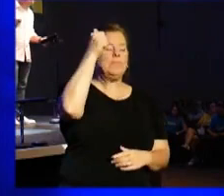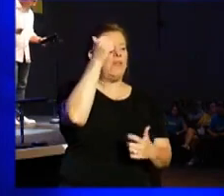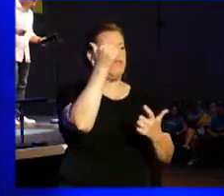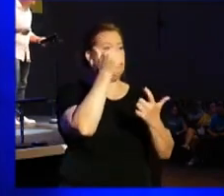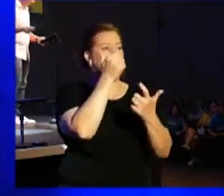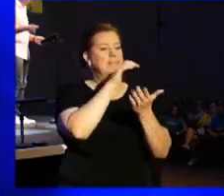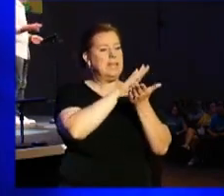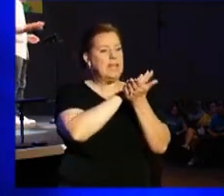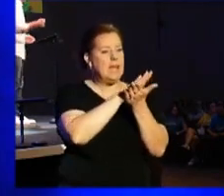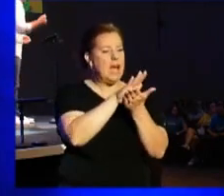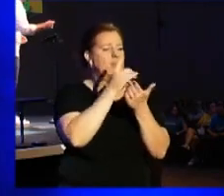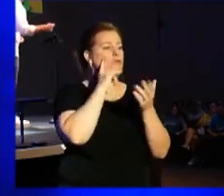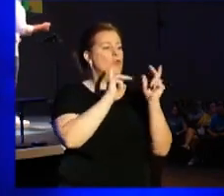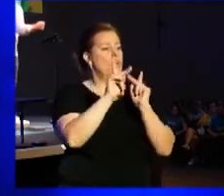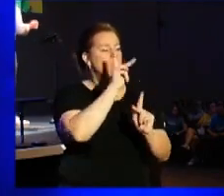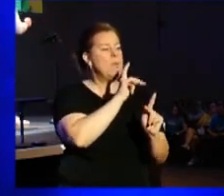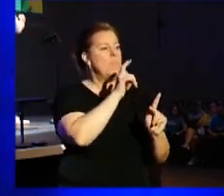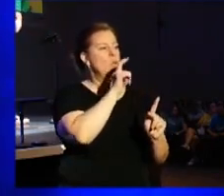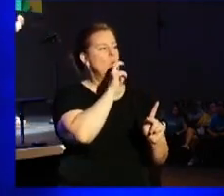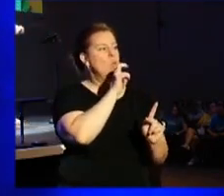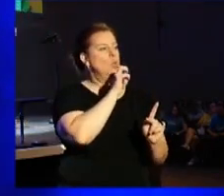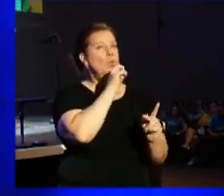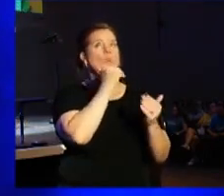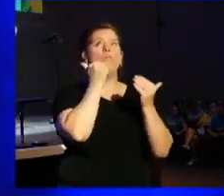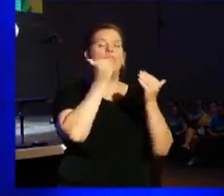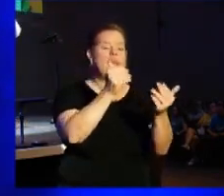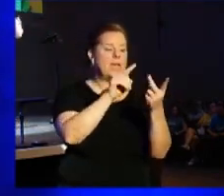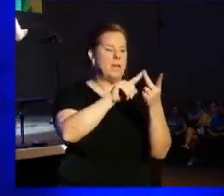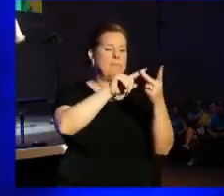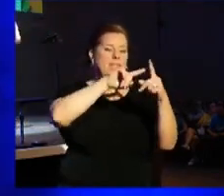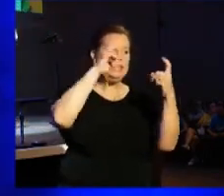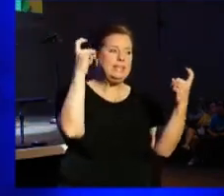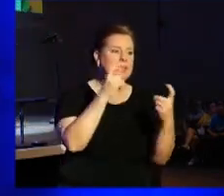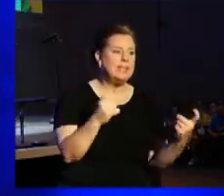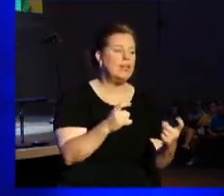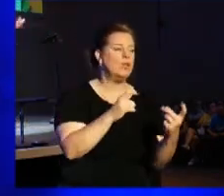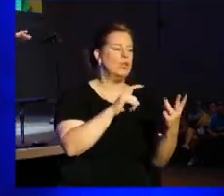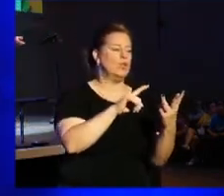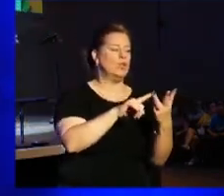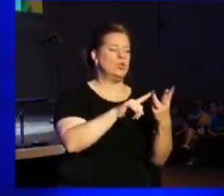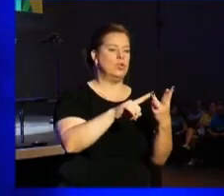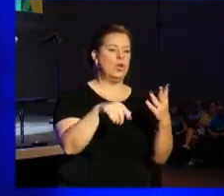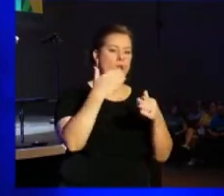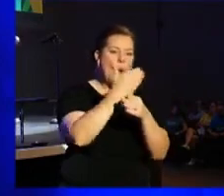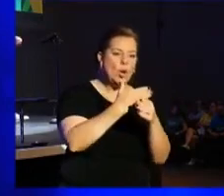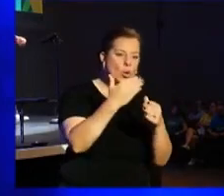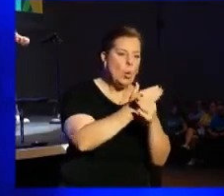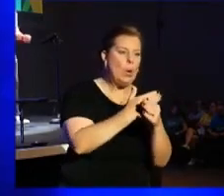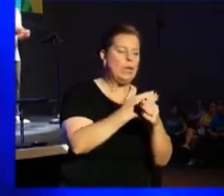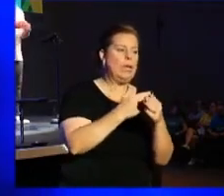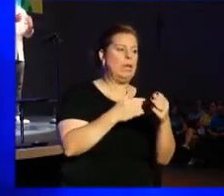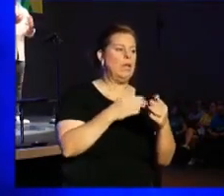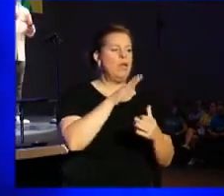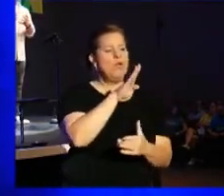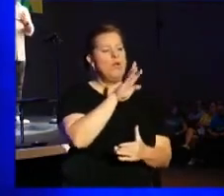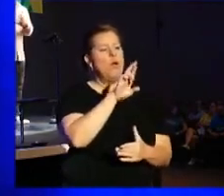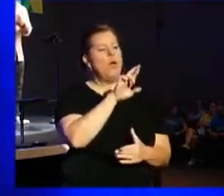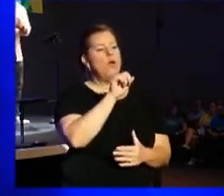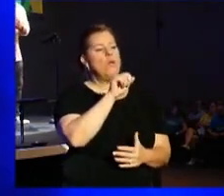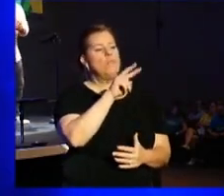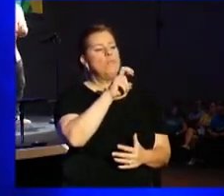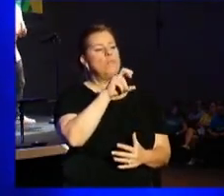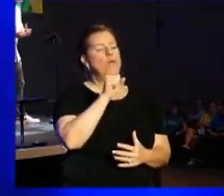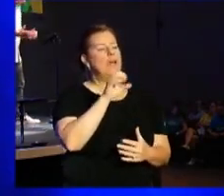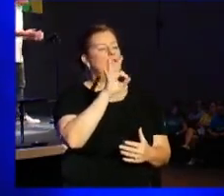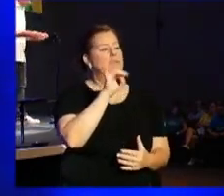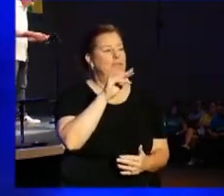the wicked, the harsh, the sinners, the ungrateful, the annoying, the Braves fans, all of those people in